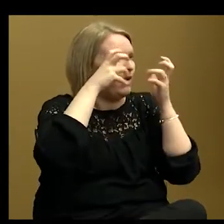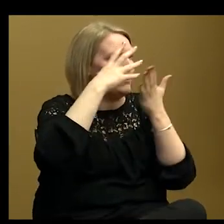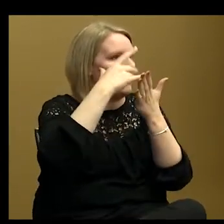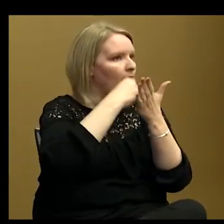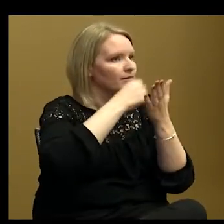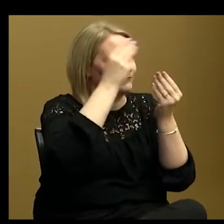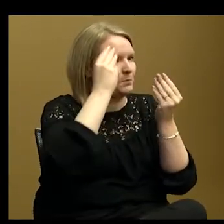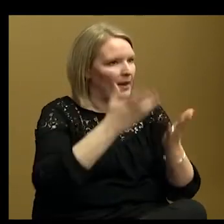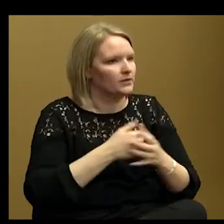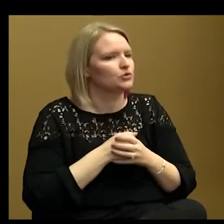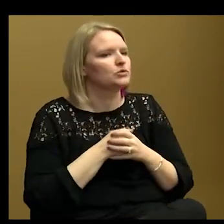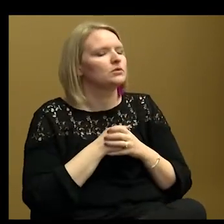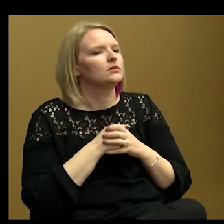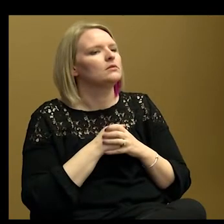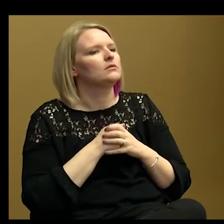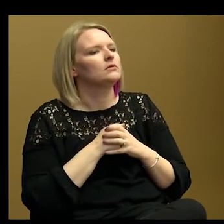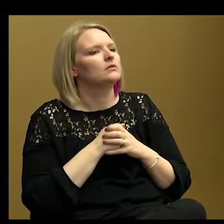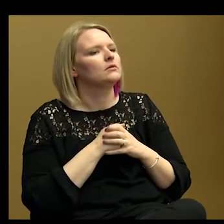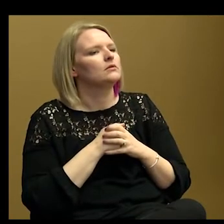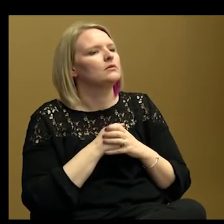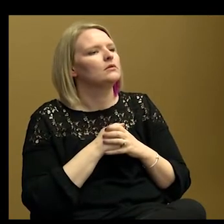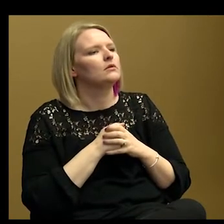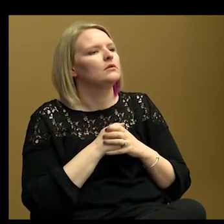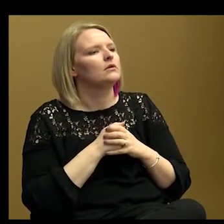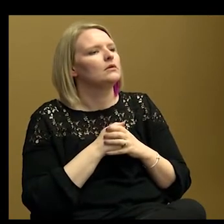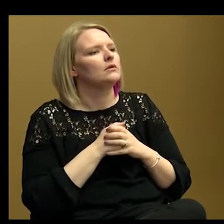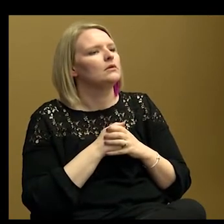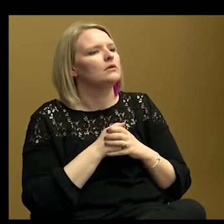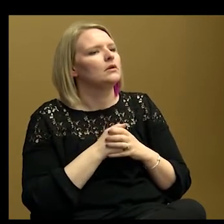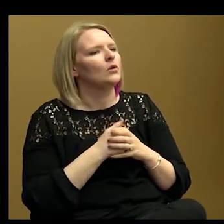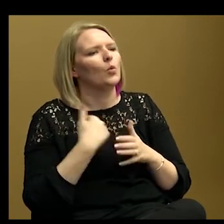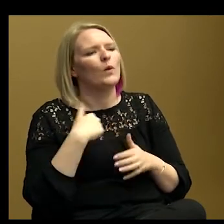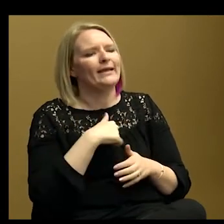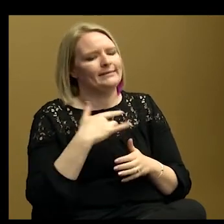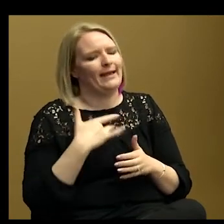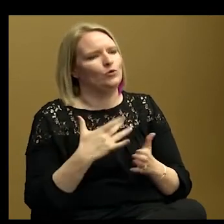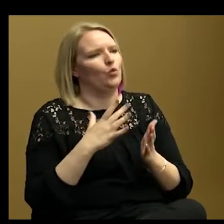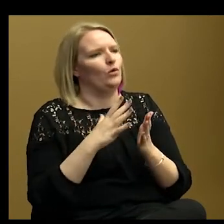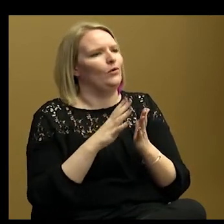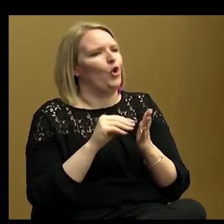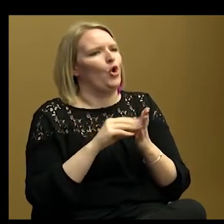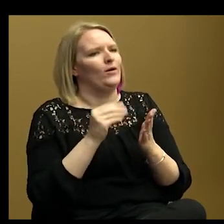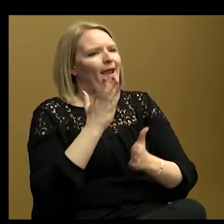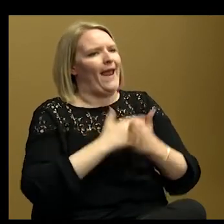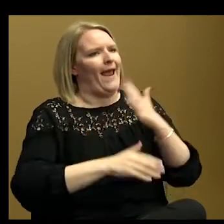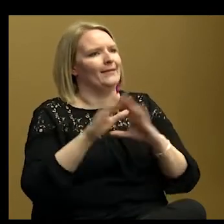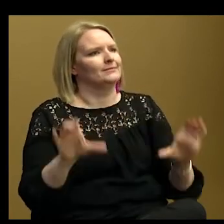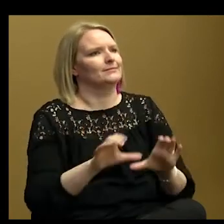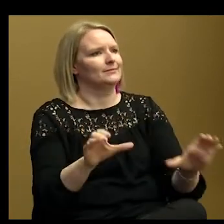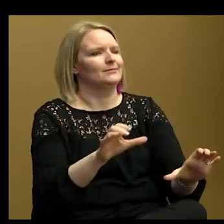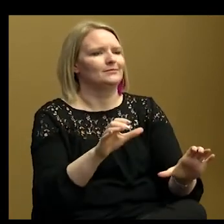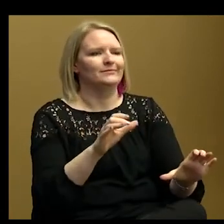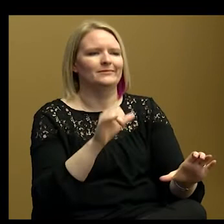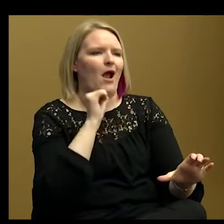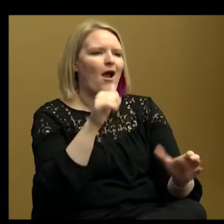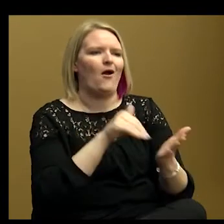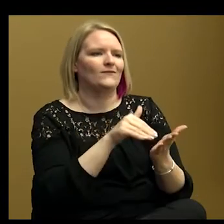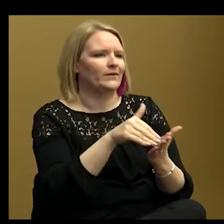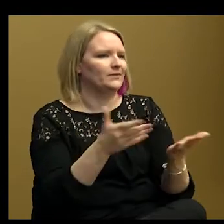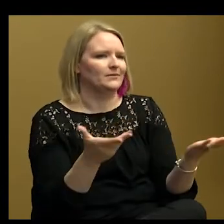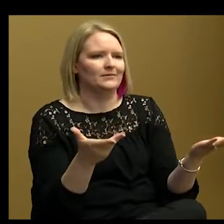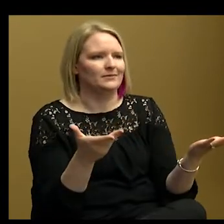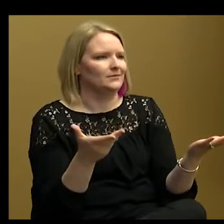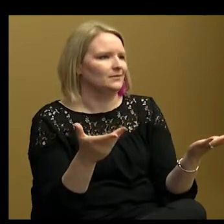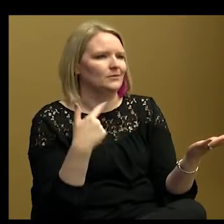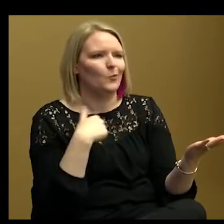information. And very little do we learn hands-on, just because